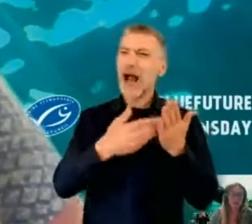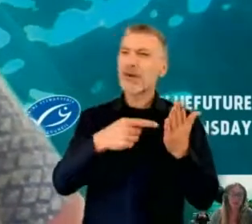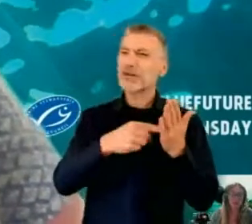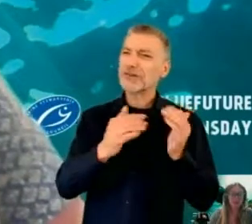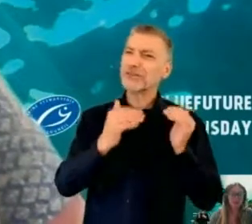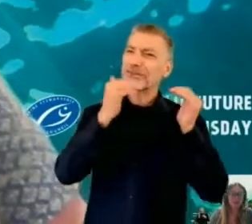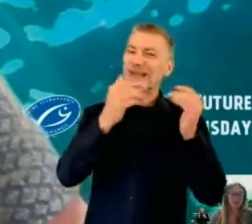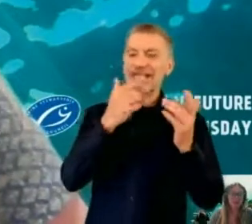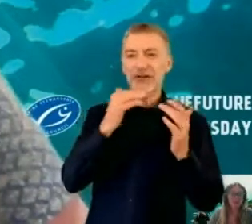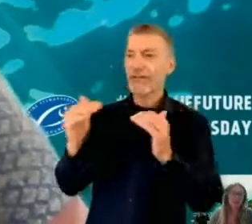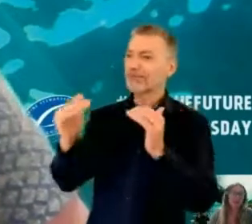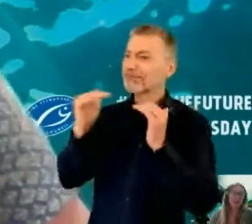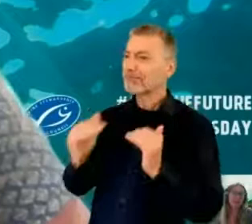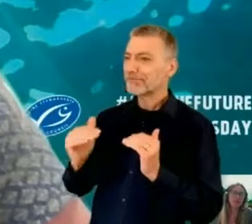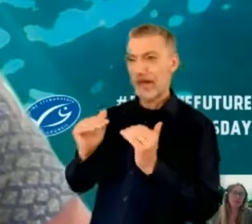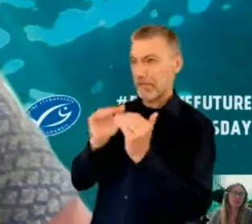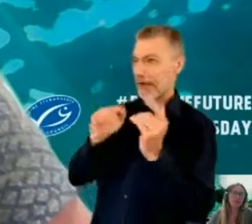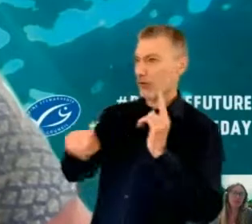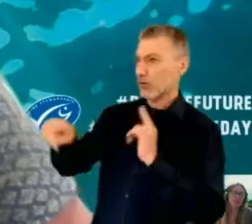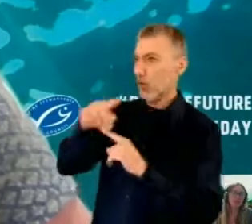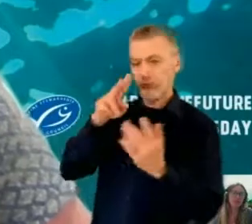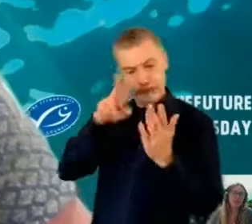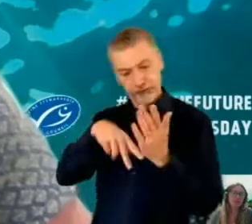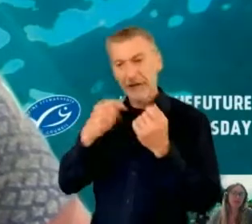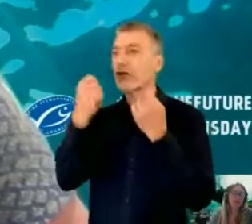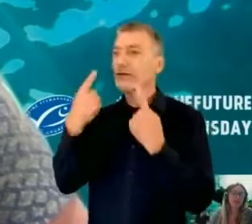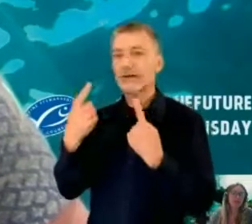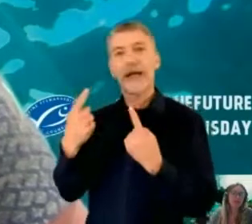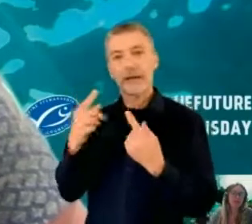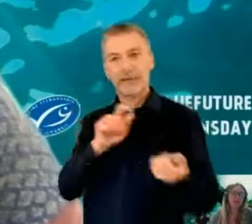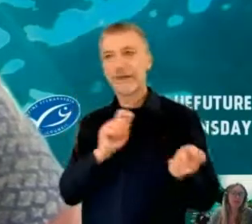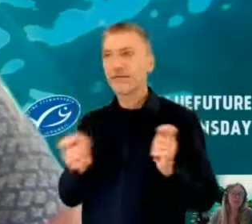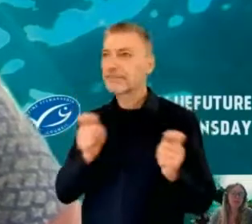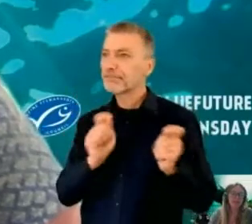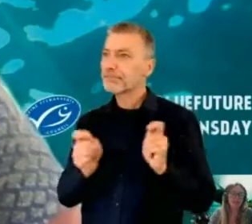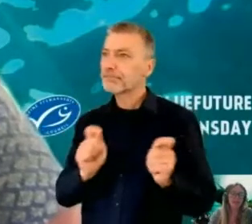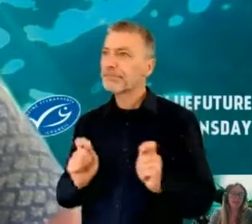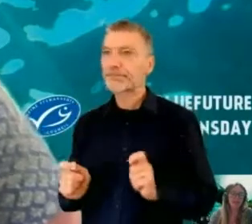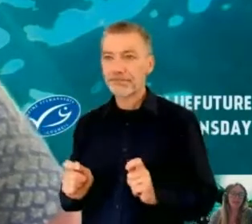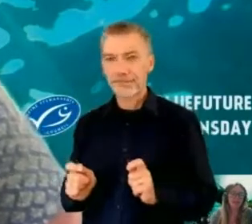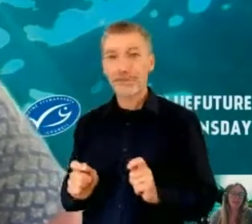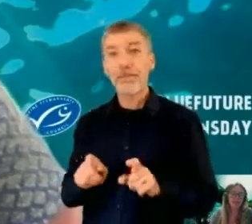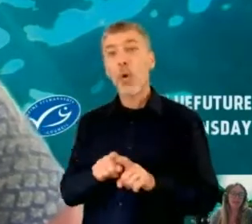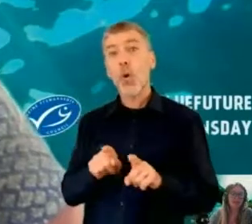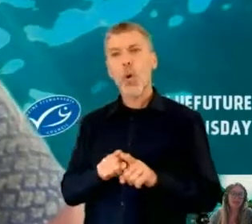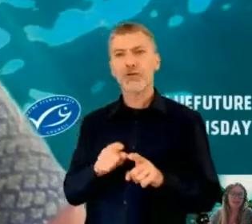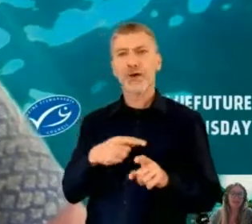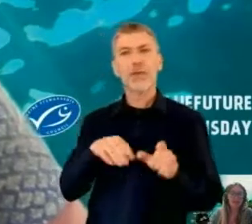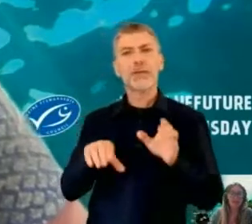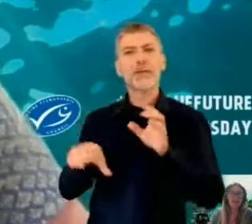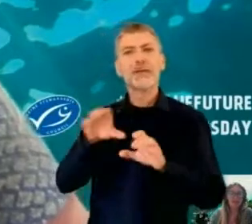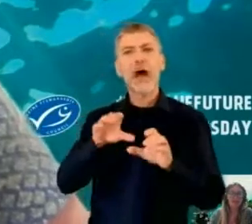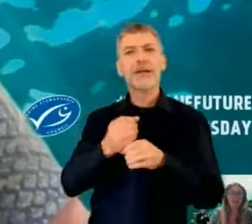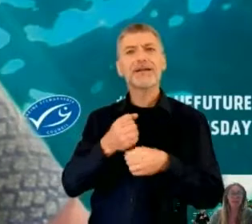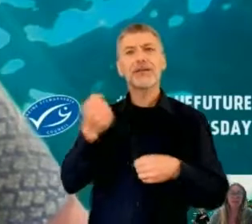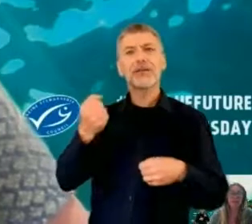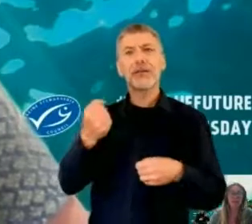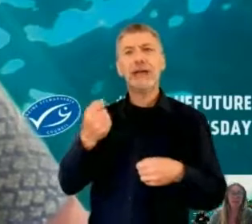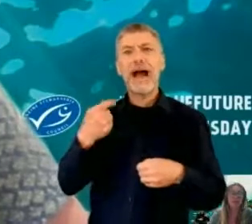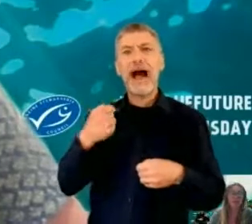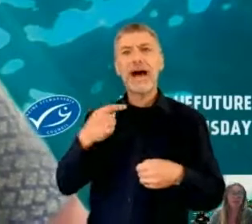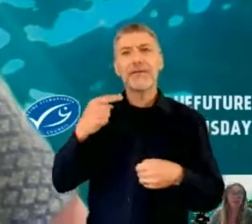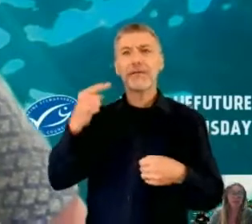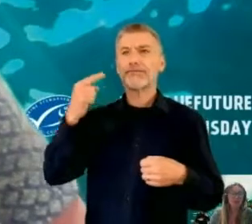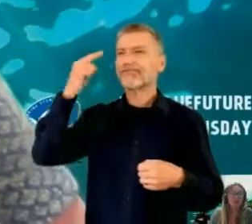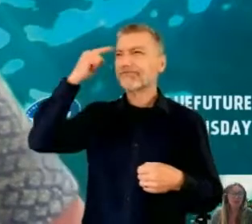I think that analytical side as well of a science degree gives you is really useful for communications as